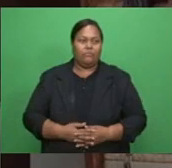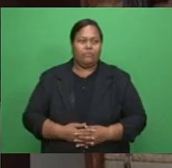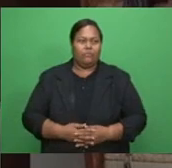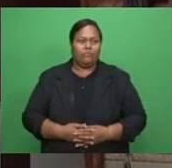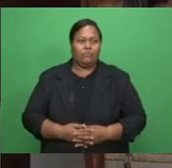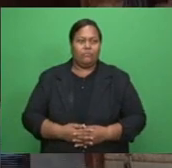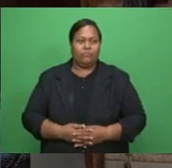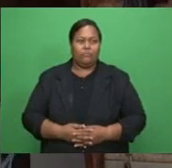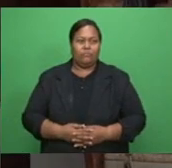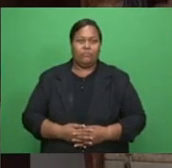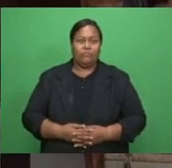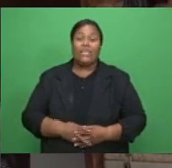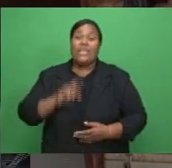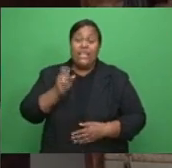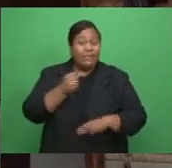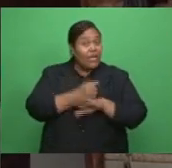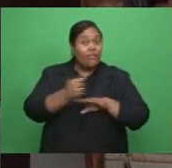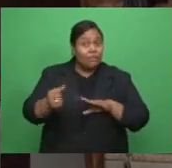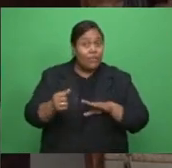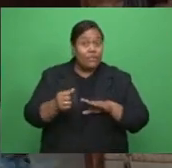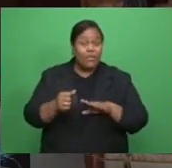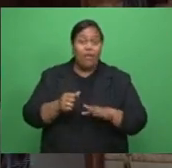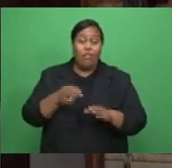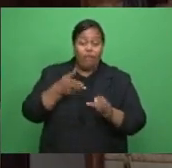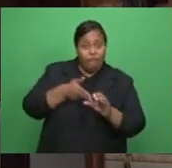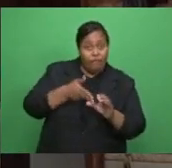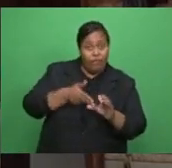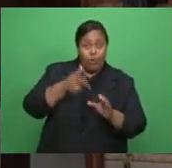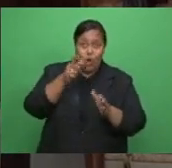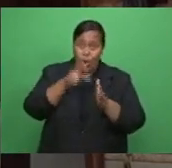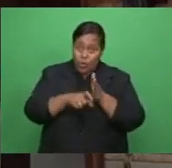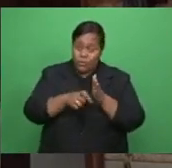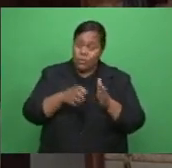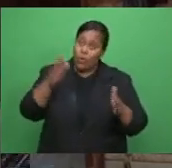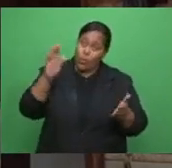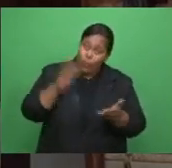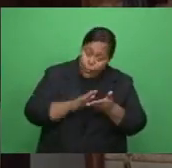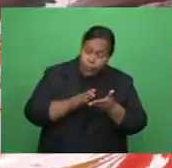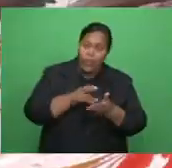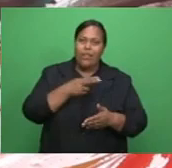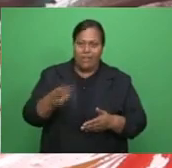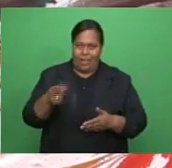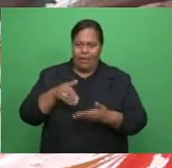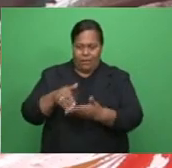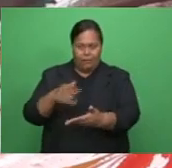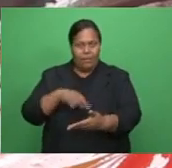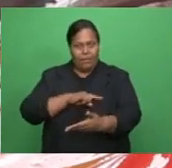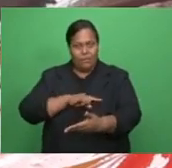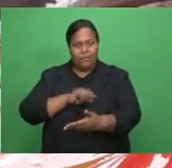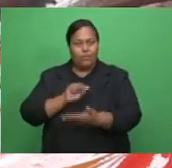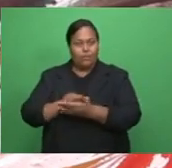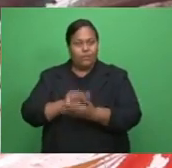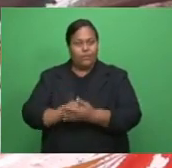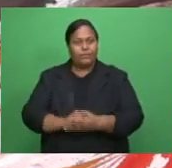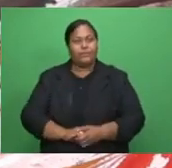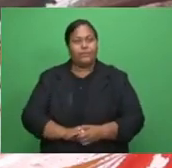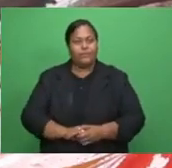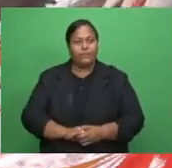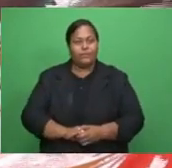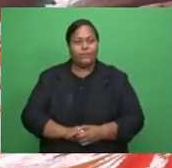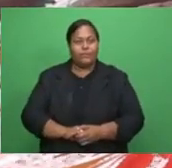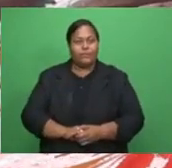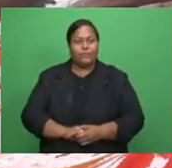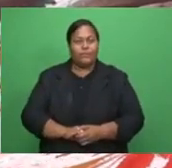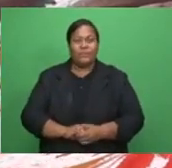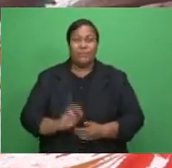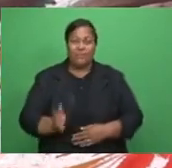fuel price down and help the fishermen to buy the boats and things. For Naita Siri, her fish sales faced